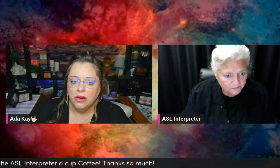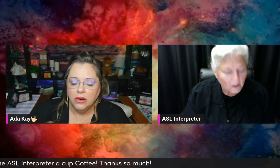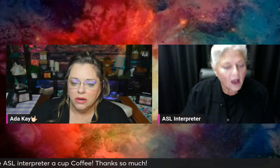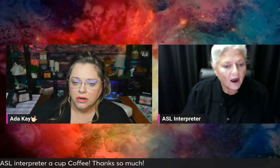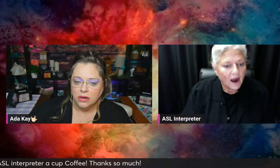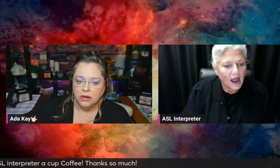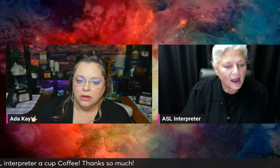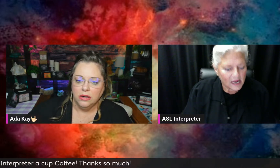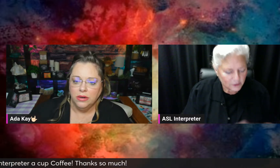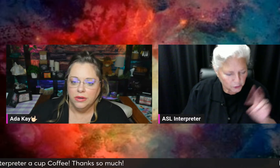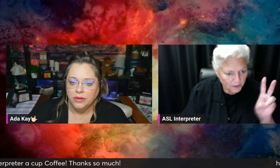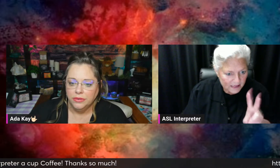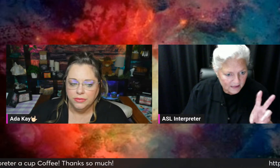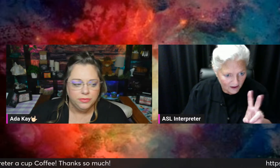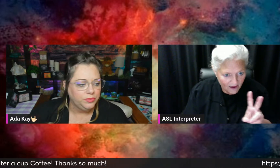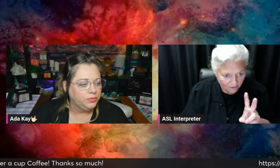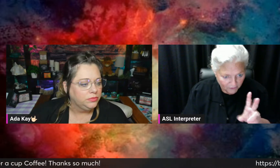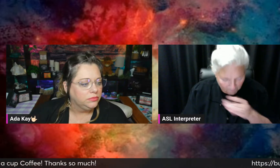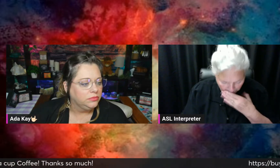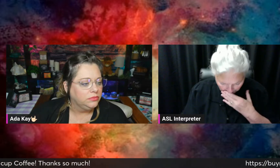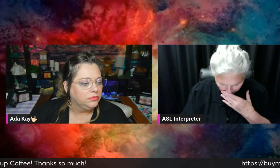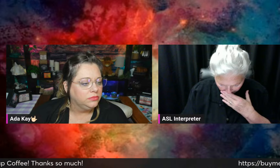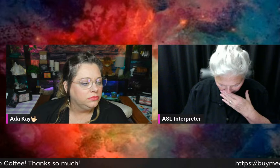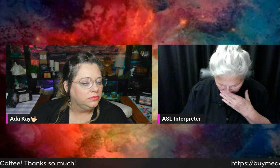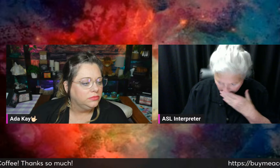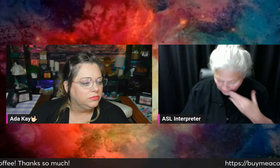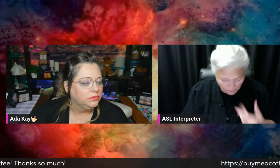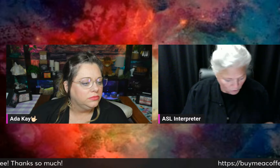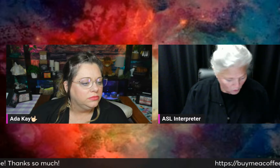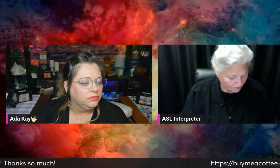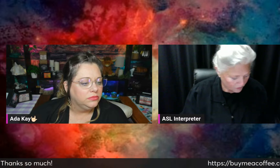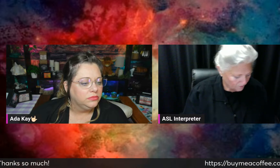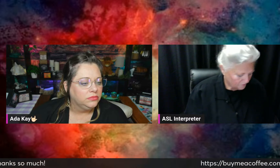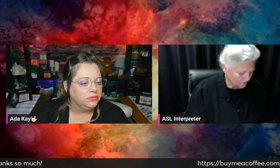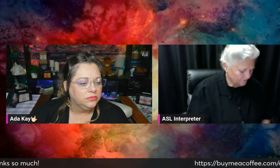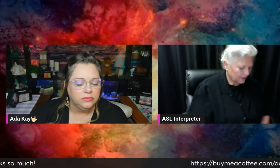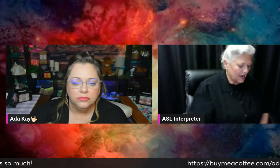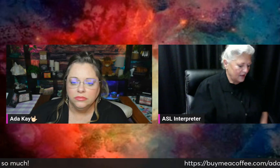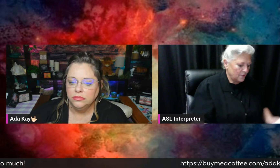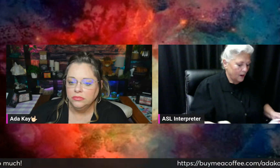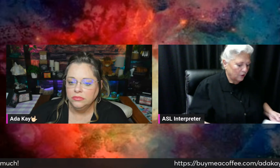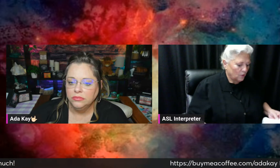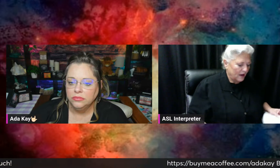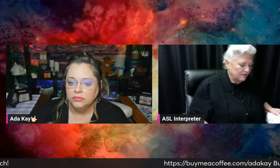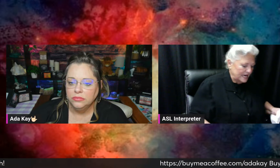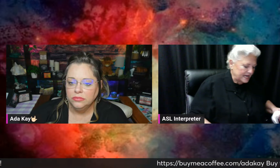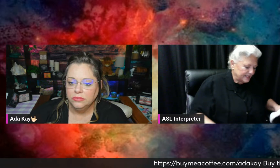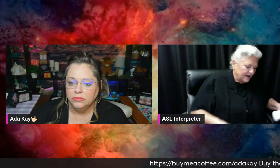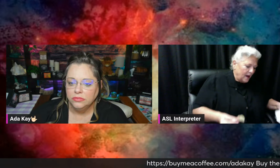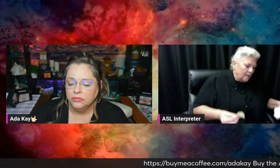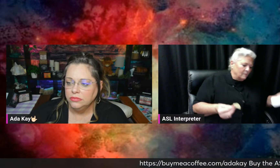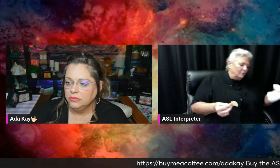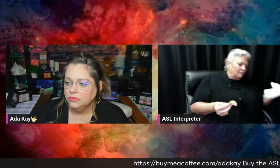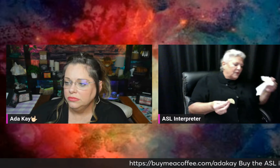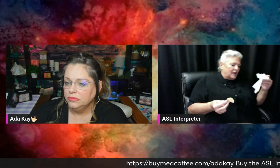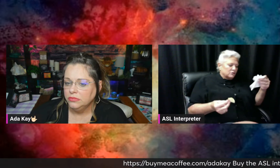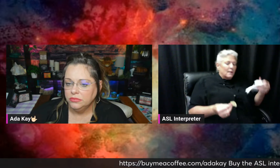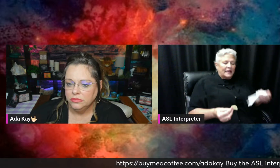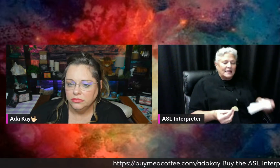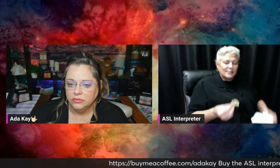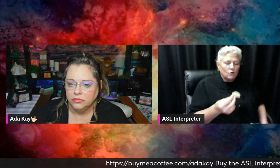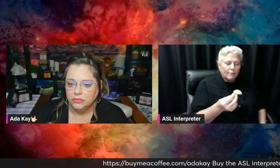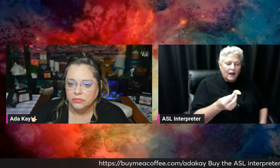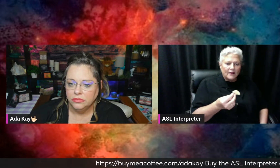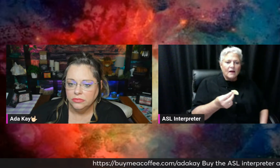Yeah. I had 2 pieces left. I put one of them in the microwave and heated it up. I used